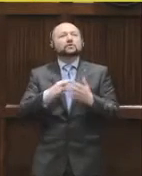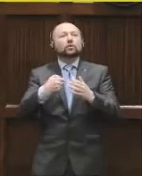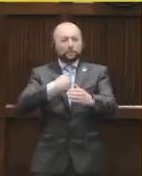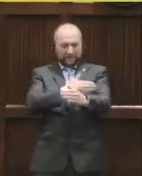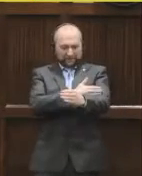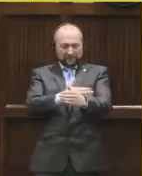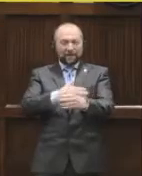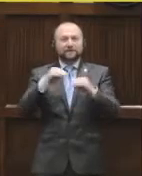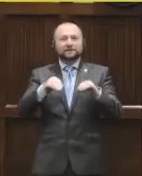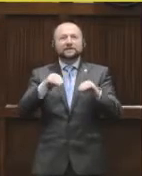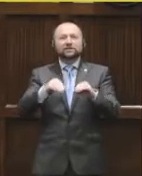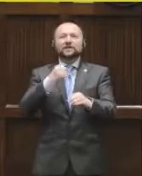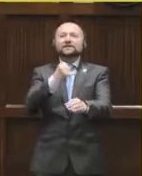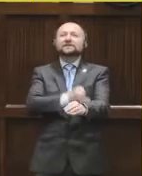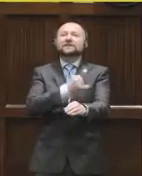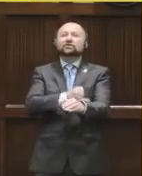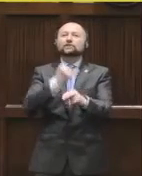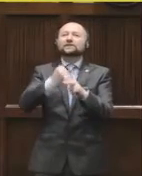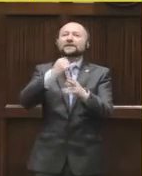Cabra, St. Joseph's in Cabra,